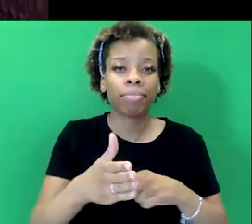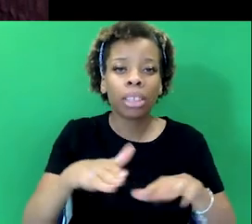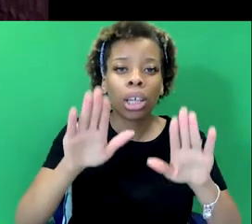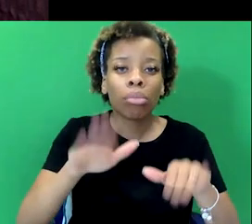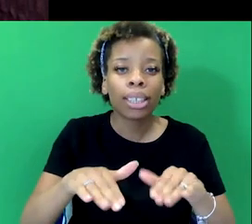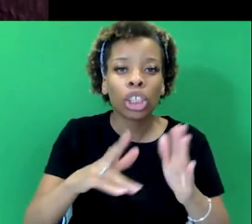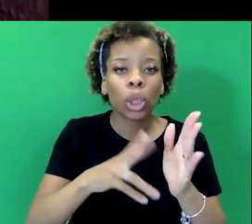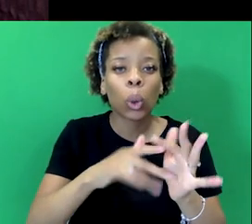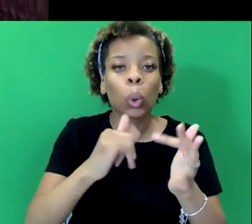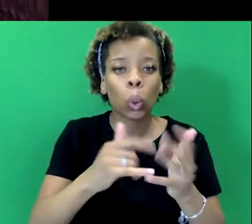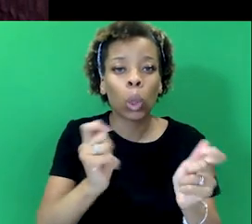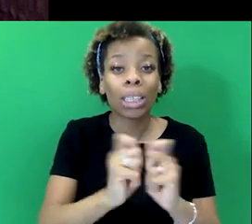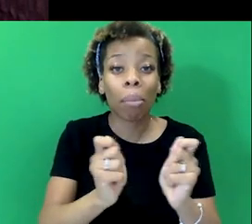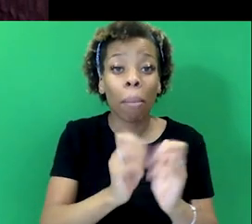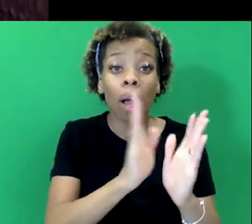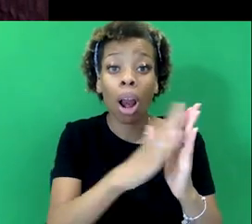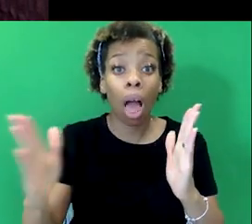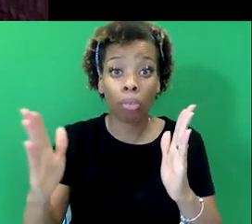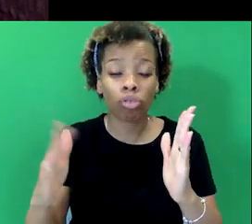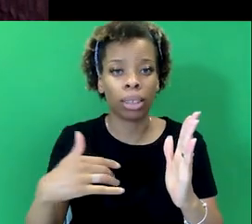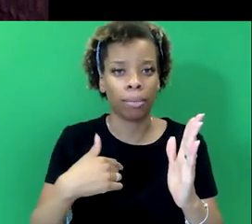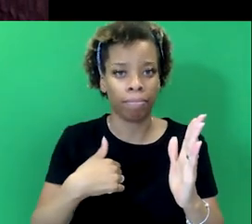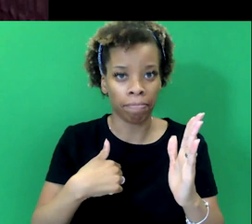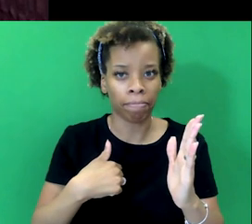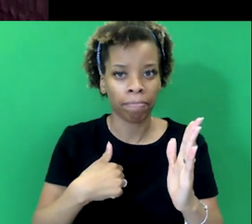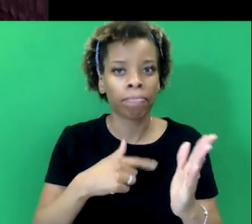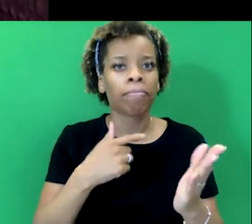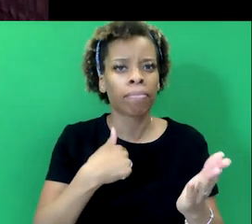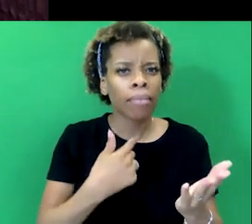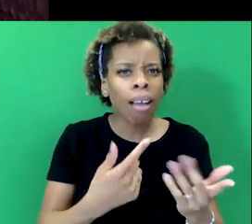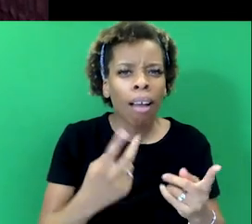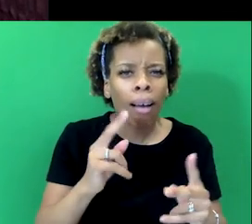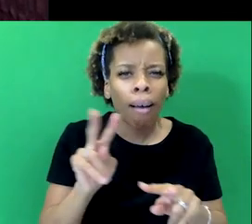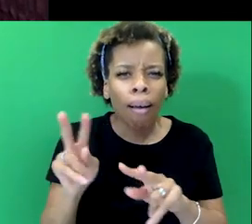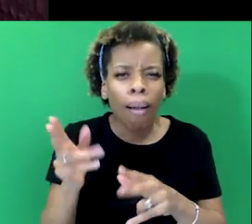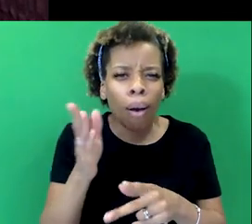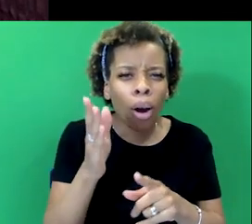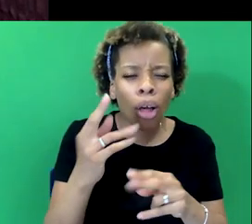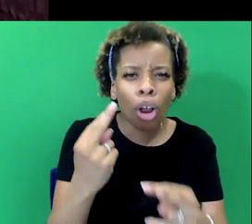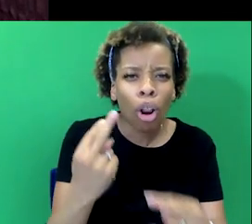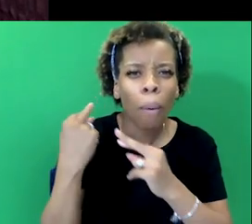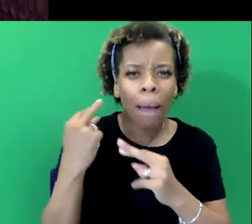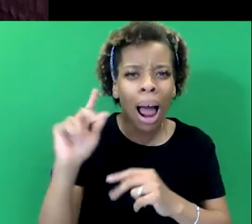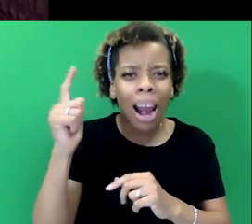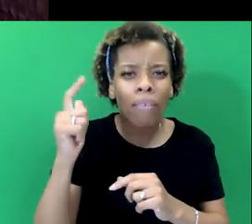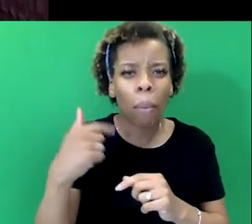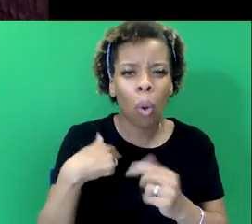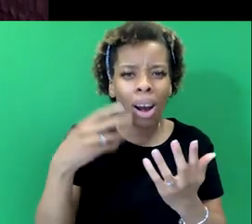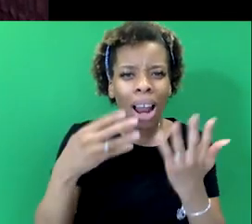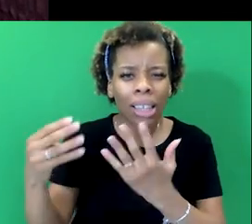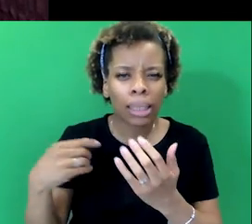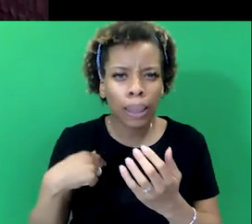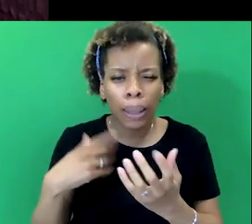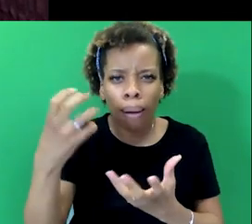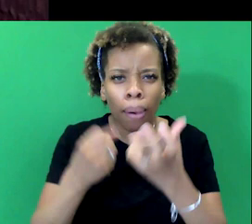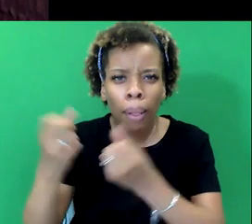library, get hold of the reportage starting in Liverpool with all those newspapers and national newspapers. And then